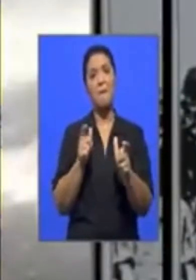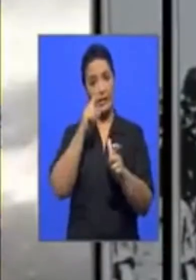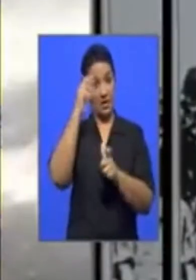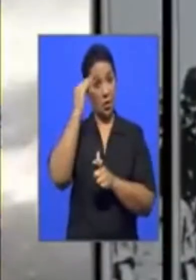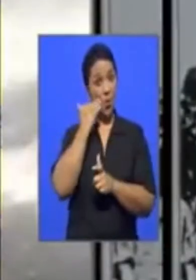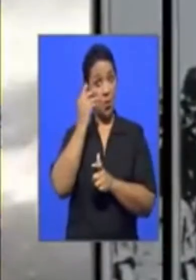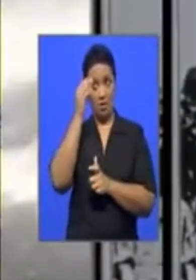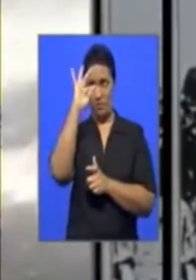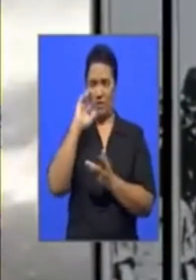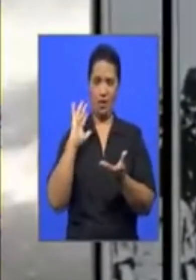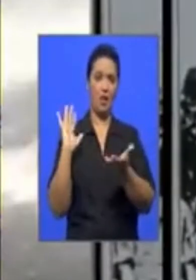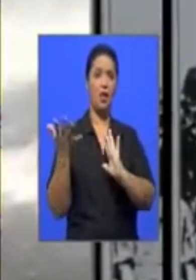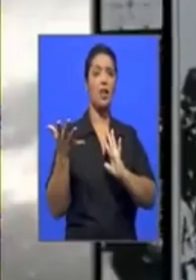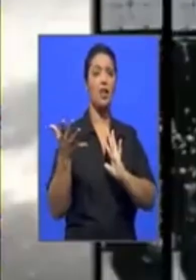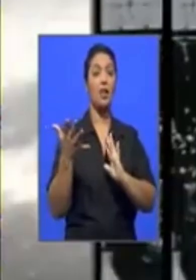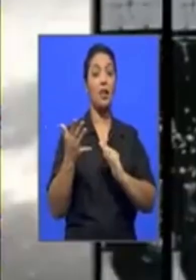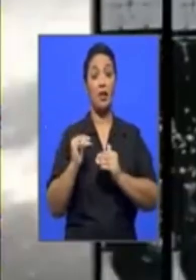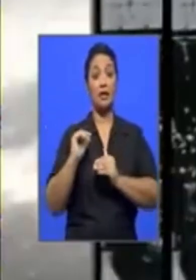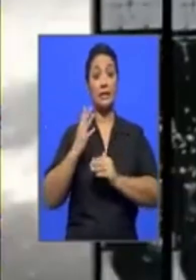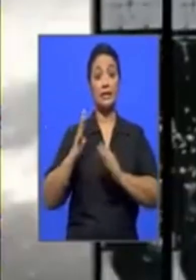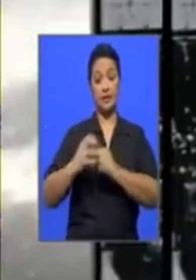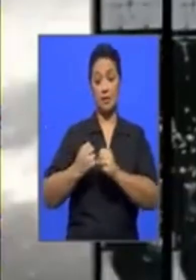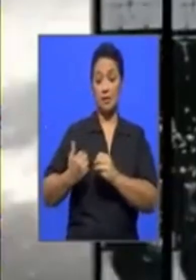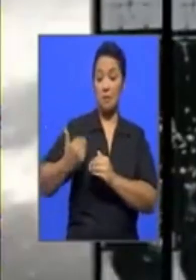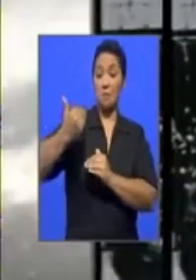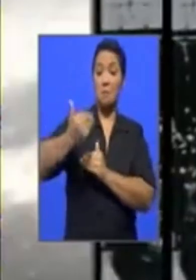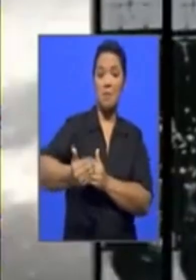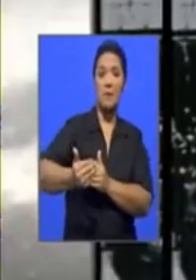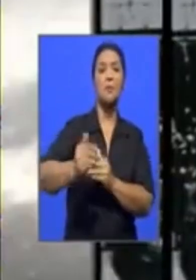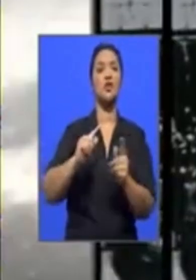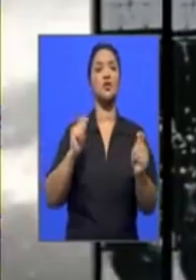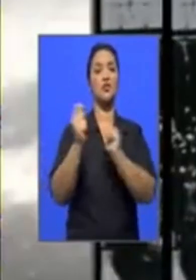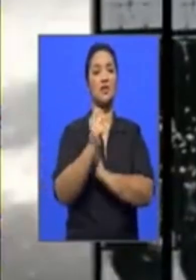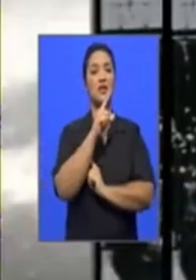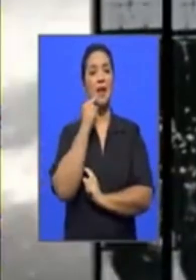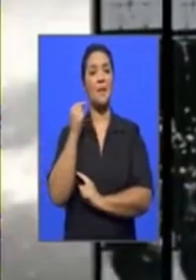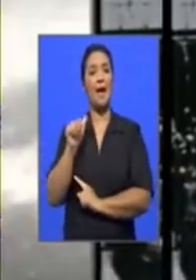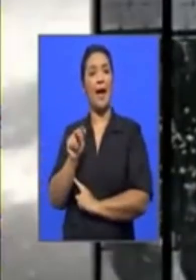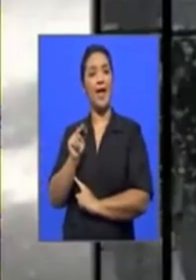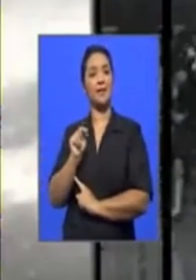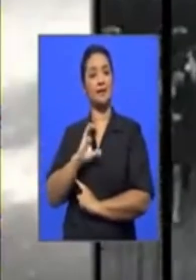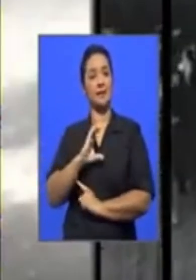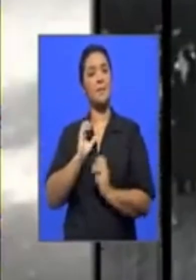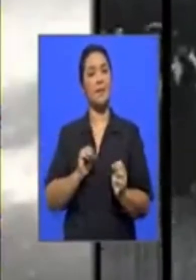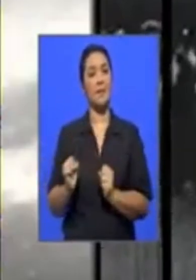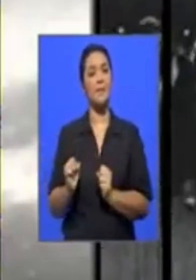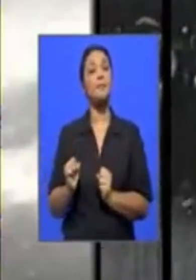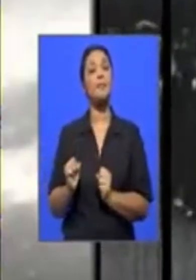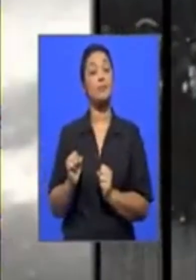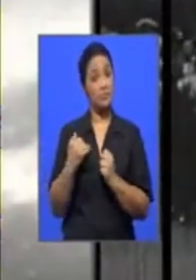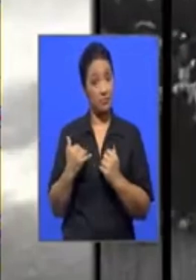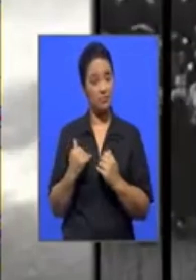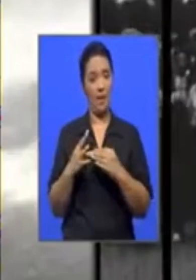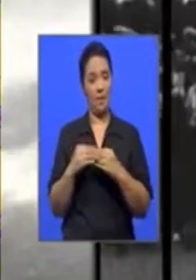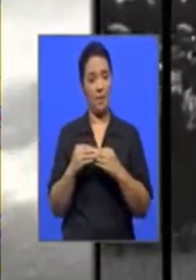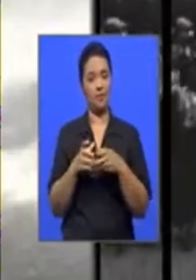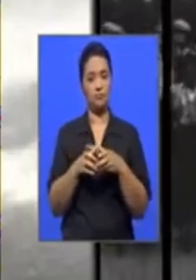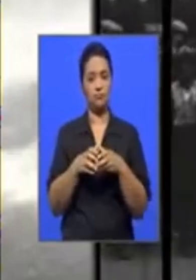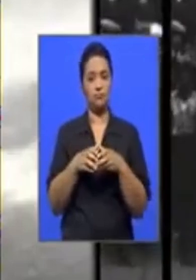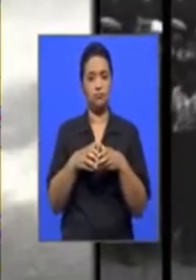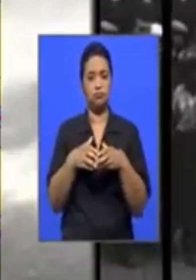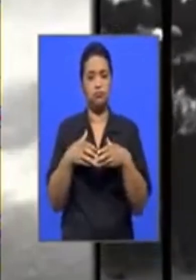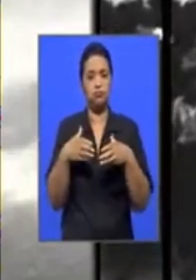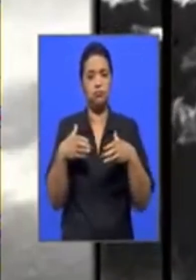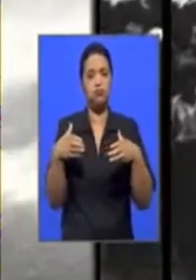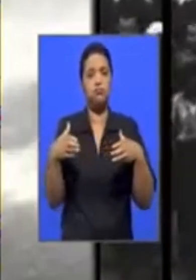of South Africa is to be told properly, it must be acknowledged how the ANC has shaped the nation and the